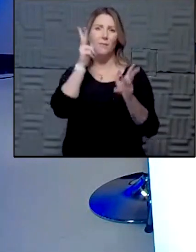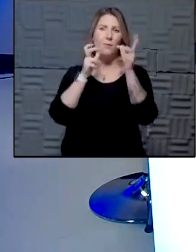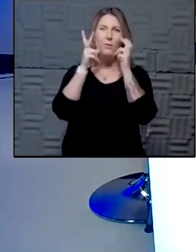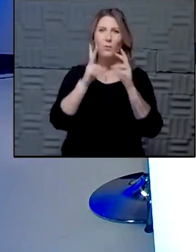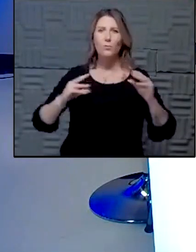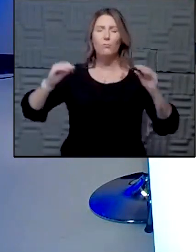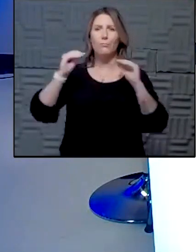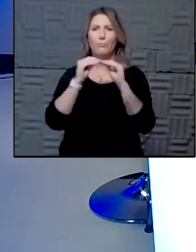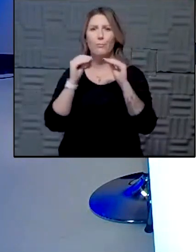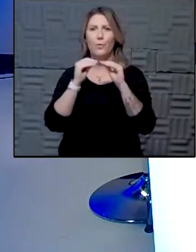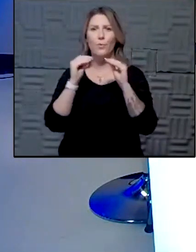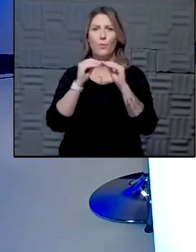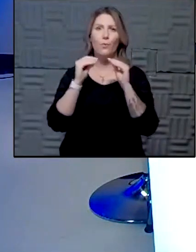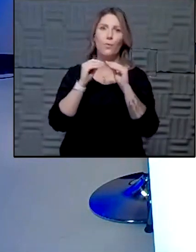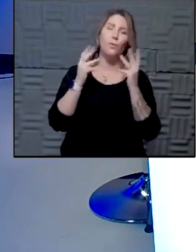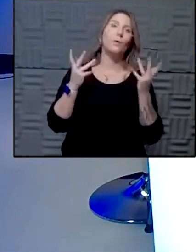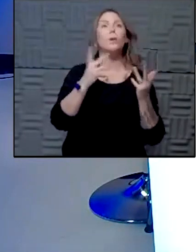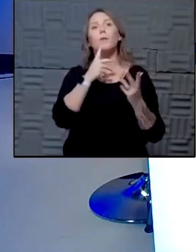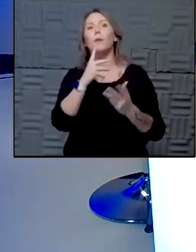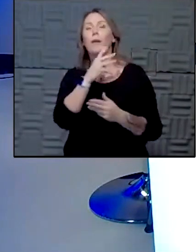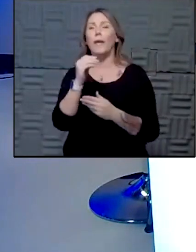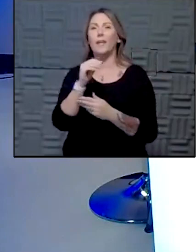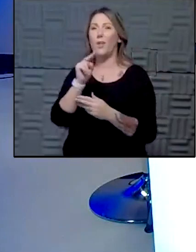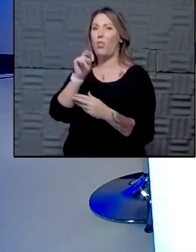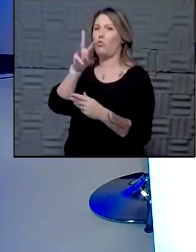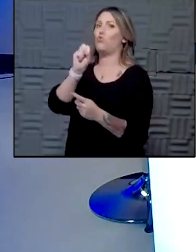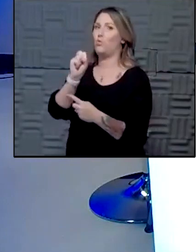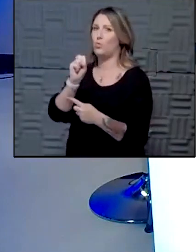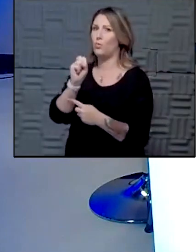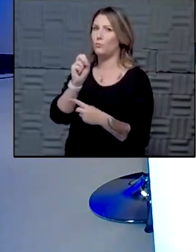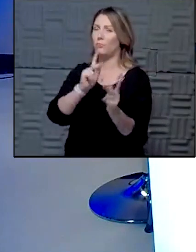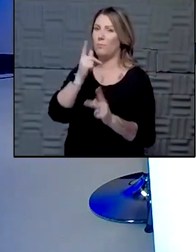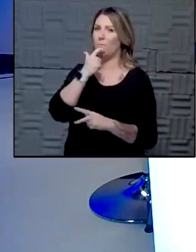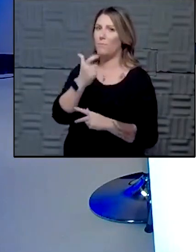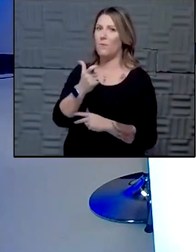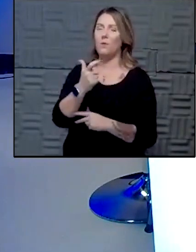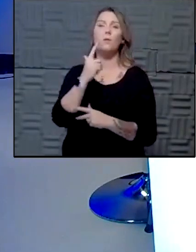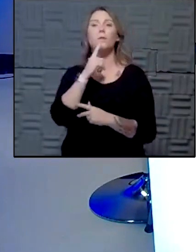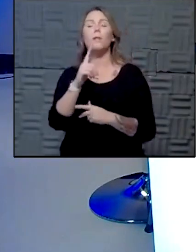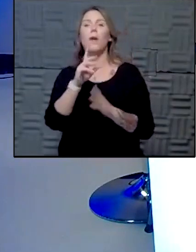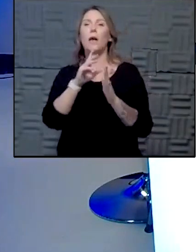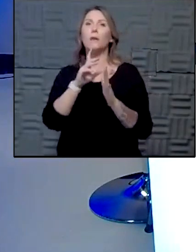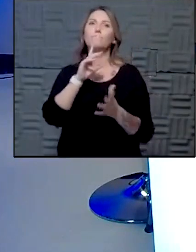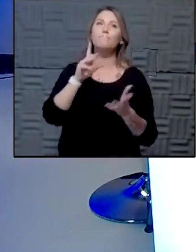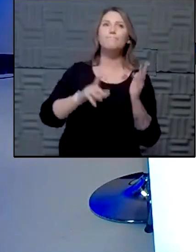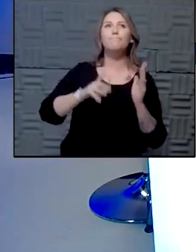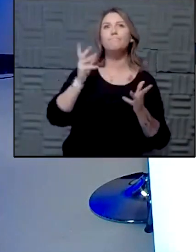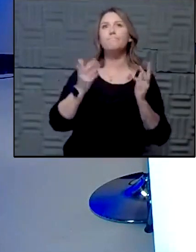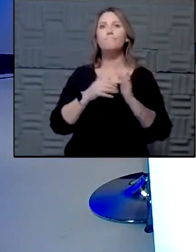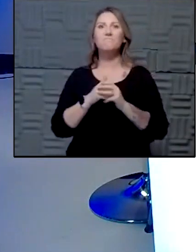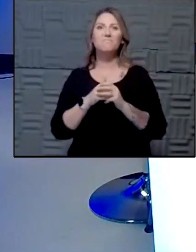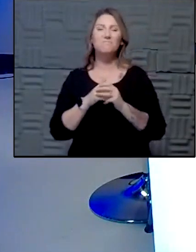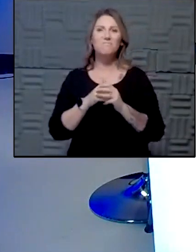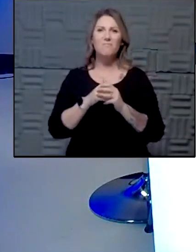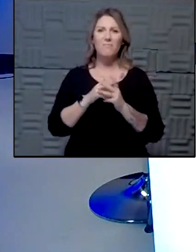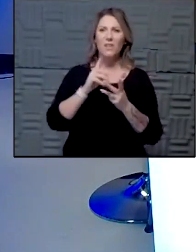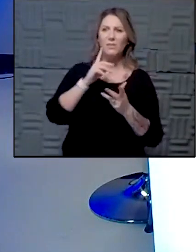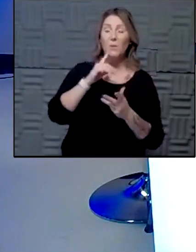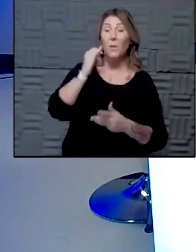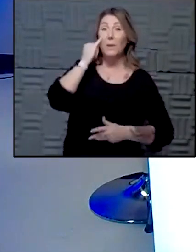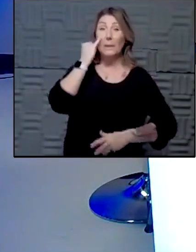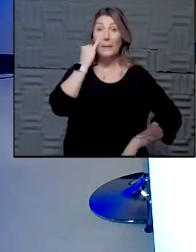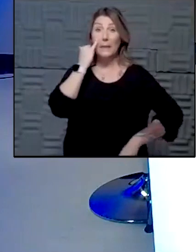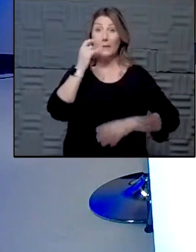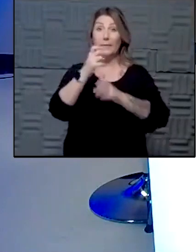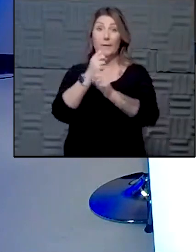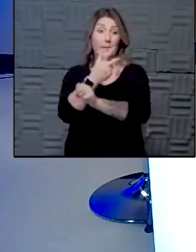about, including on cable news, unfortunately, is that slippery slope dynamic of when does it end? If I get